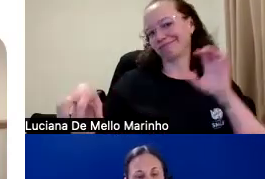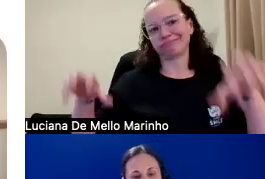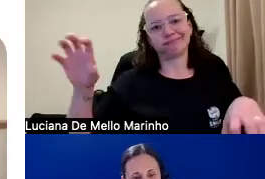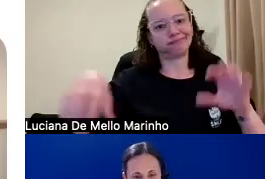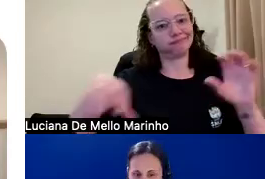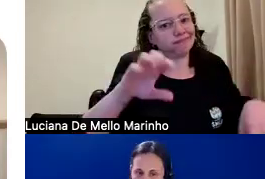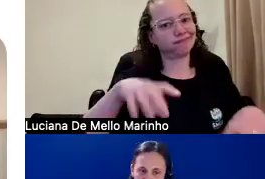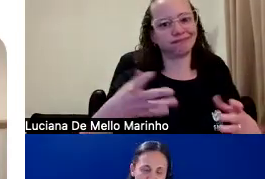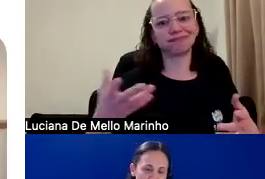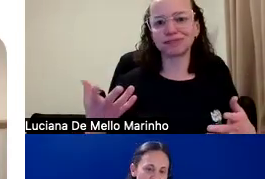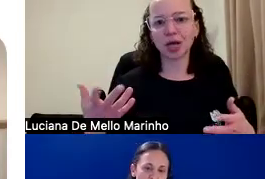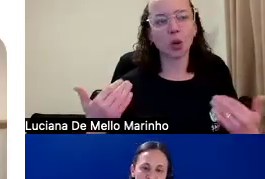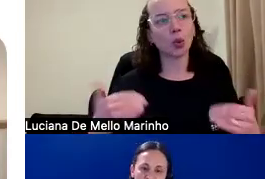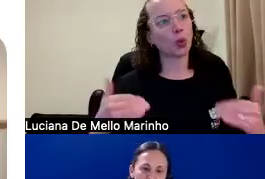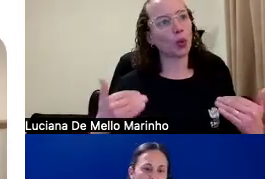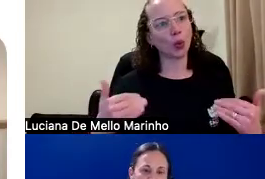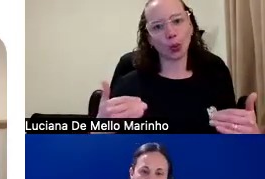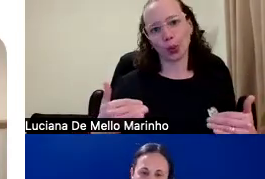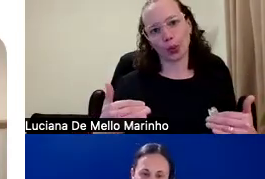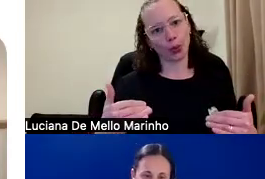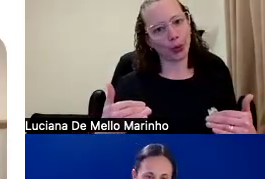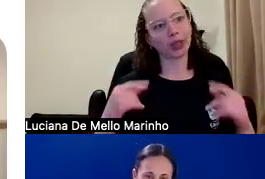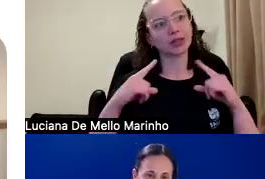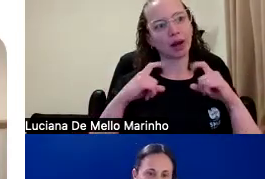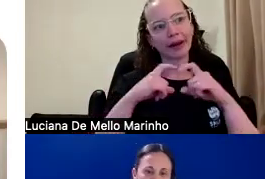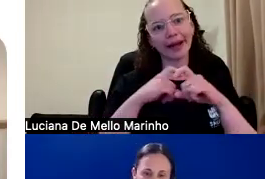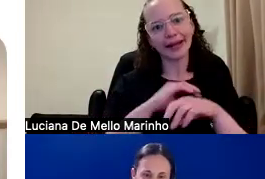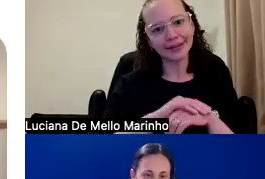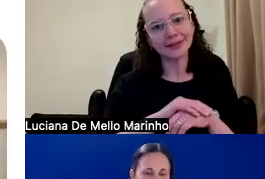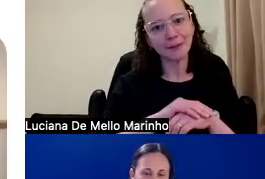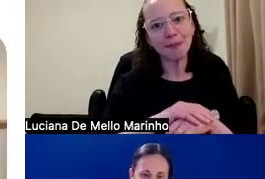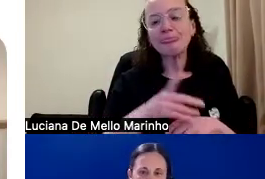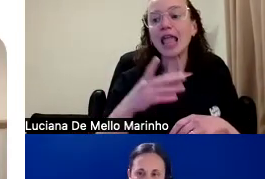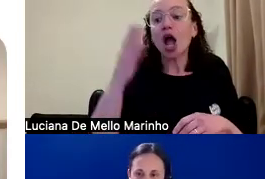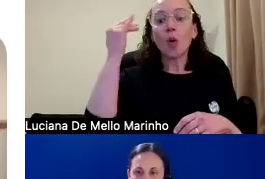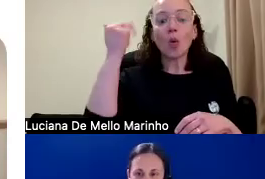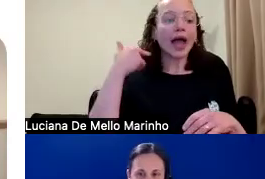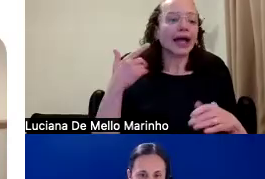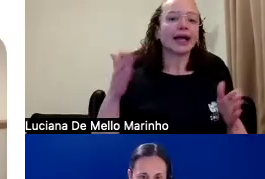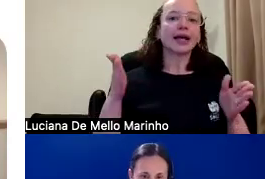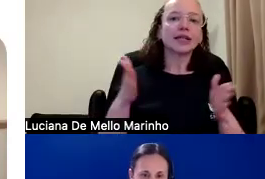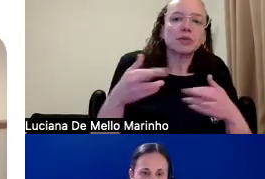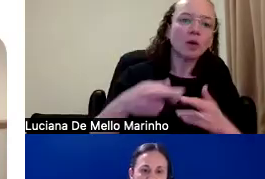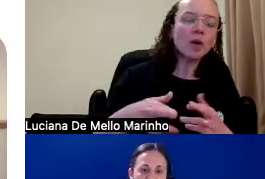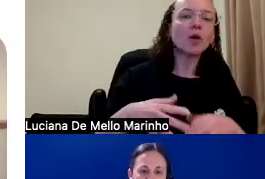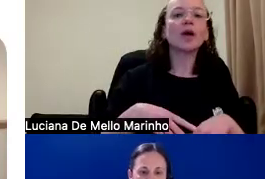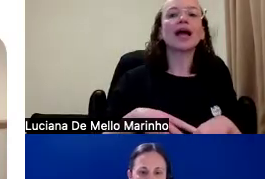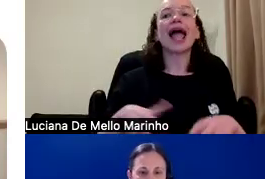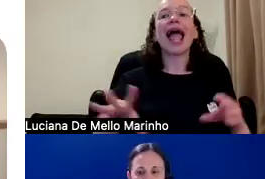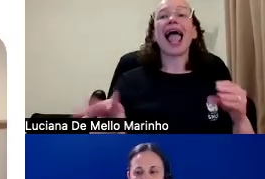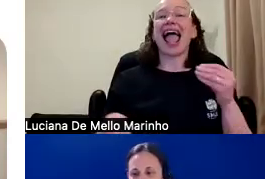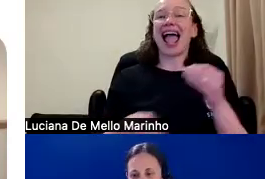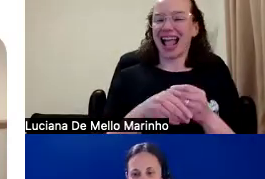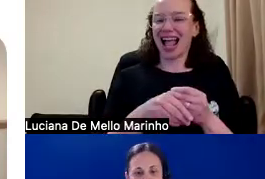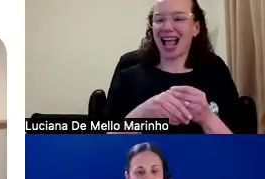Also, we have the machines. Like I said, the machines are all around the room and it does complicate things. And